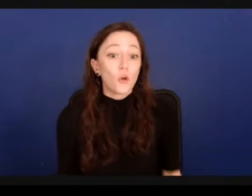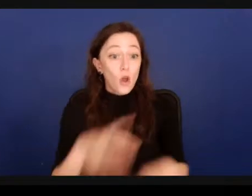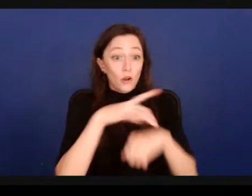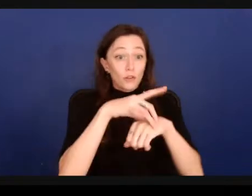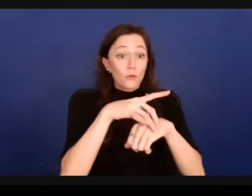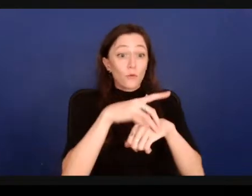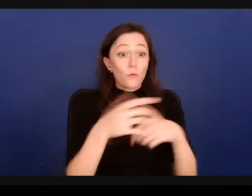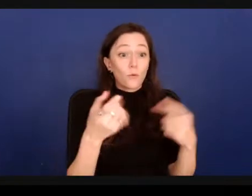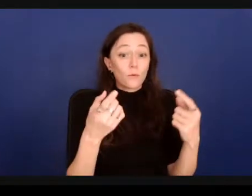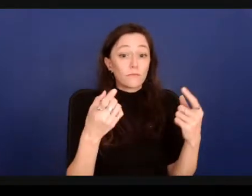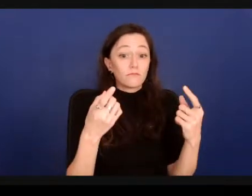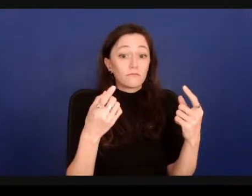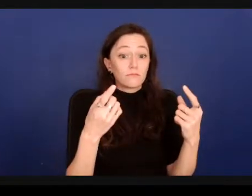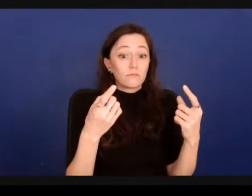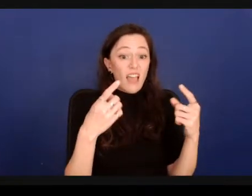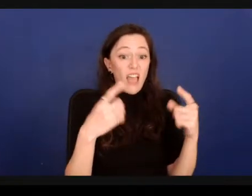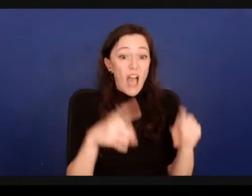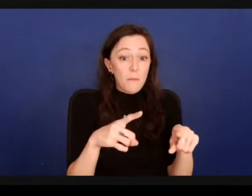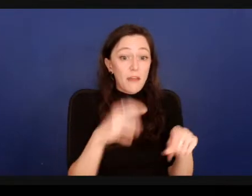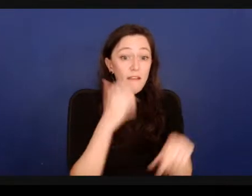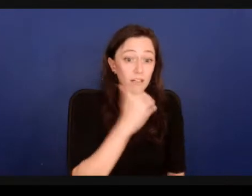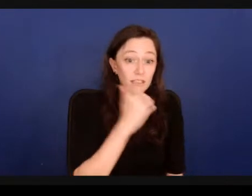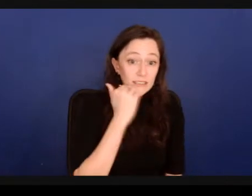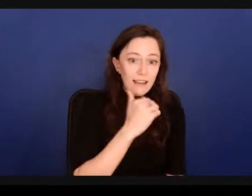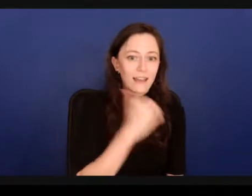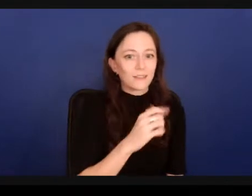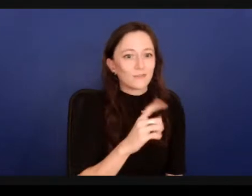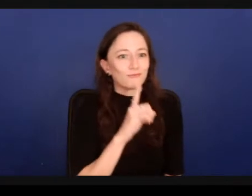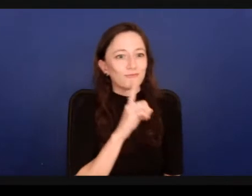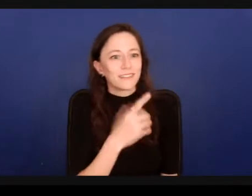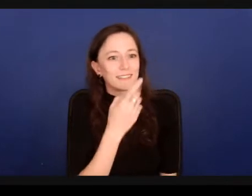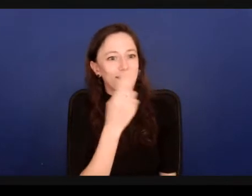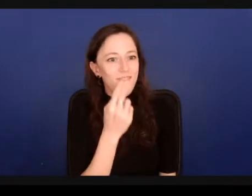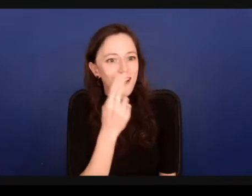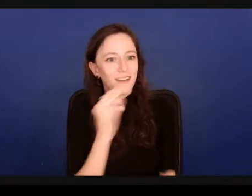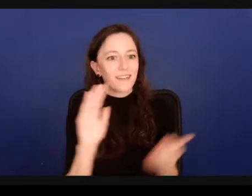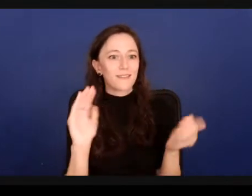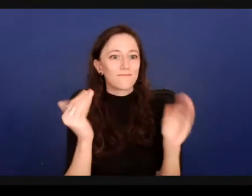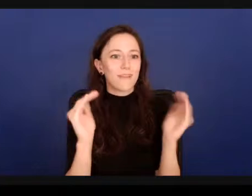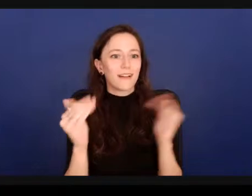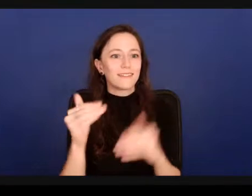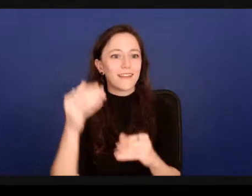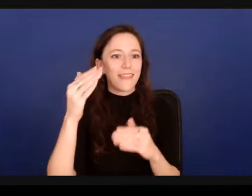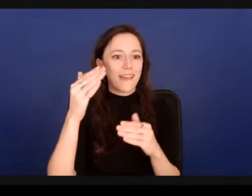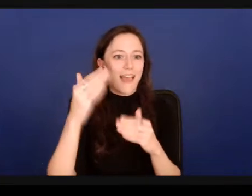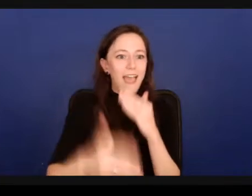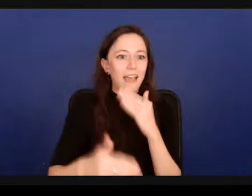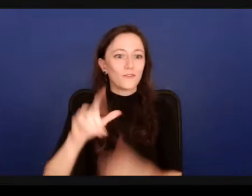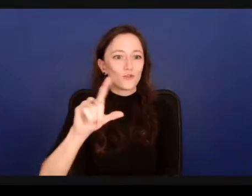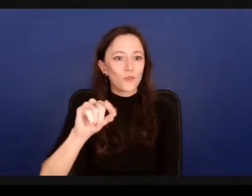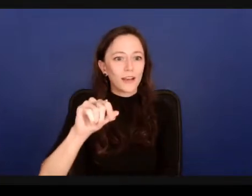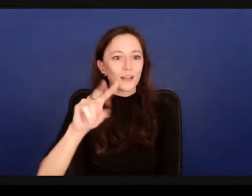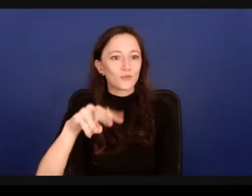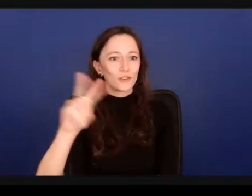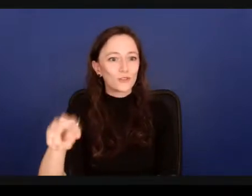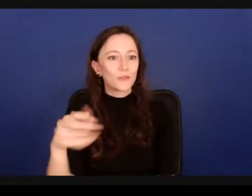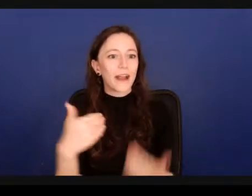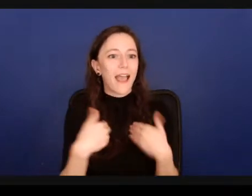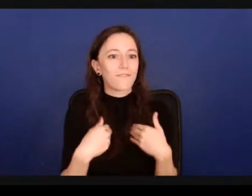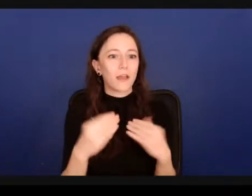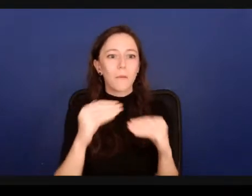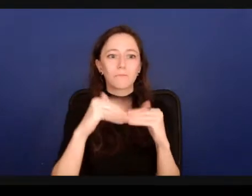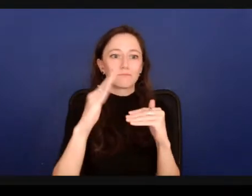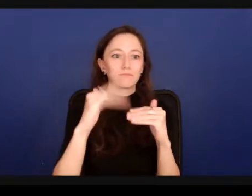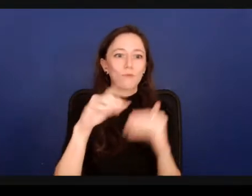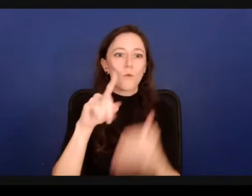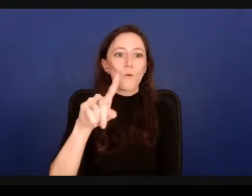5. So that's really comical when you go back to the end of 2022 when we're having hundreds and